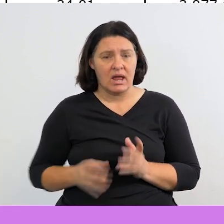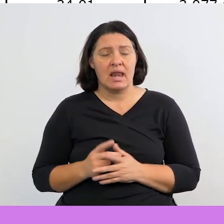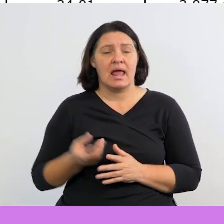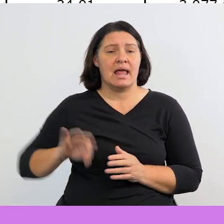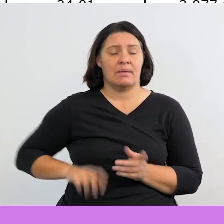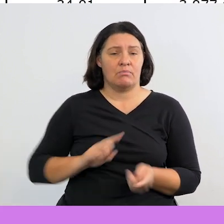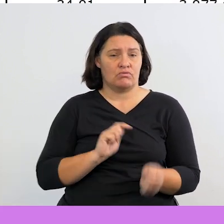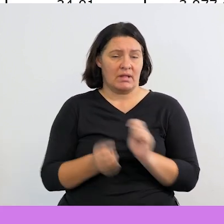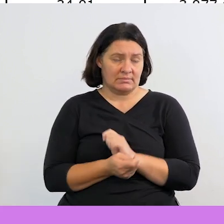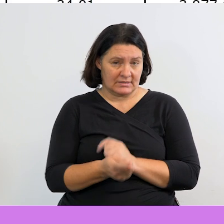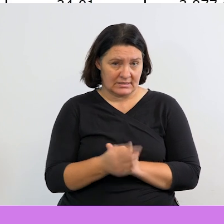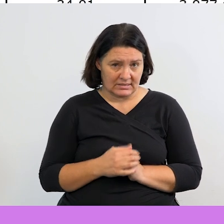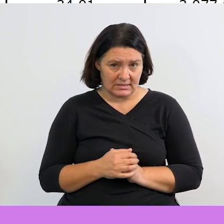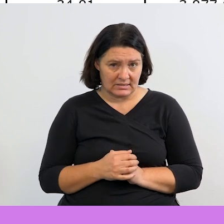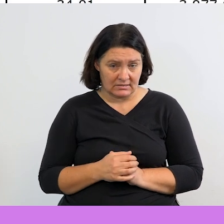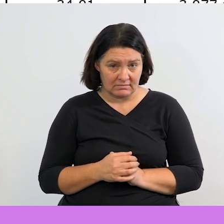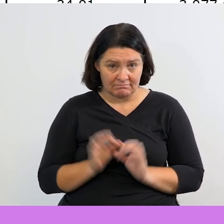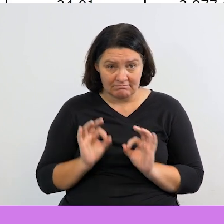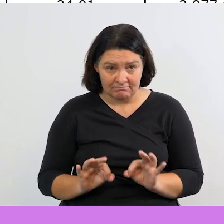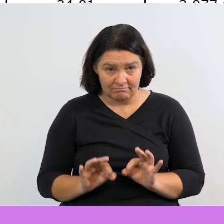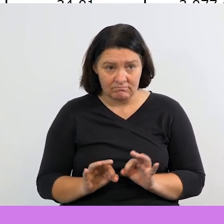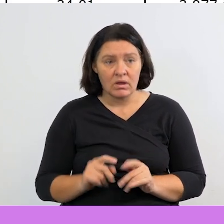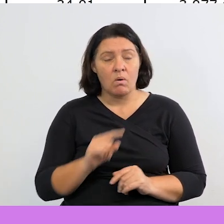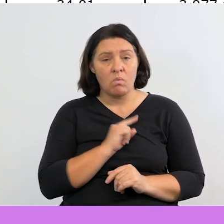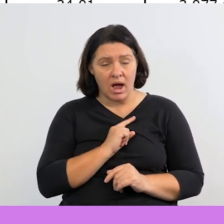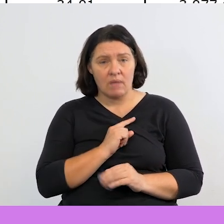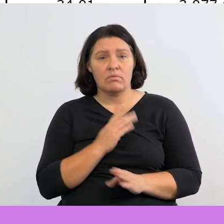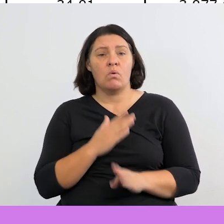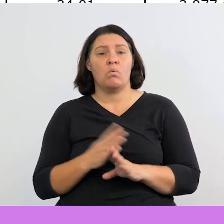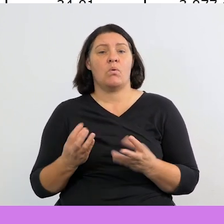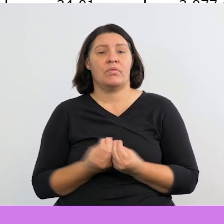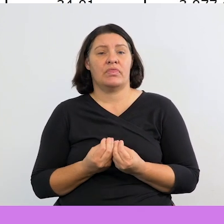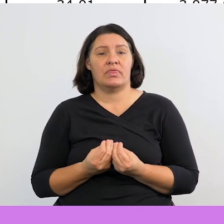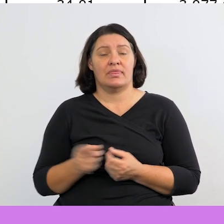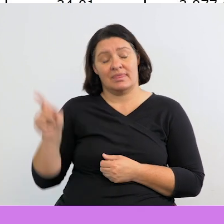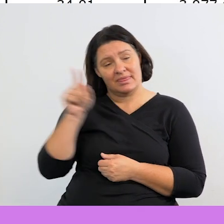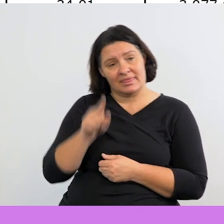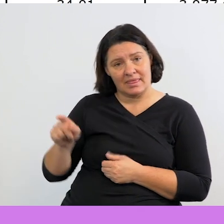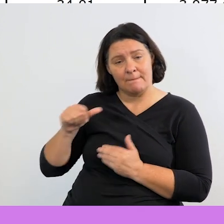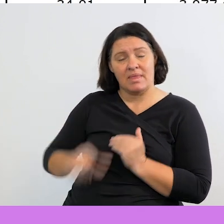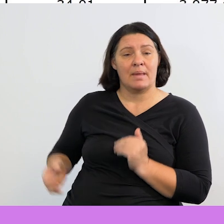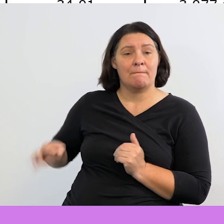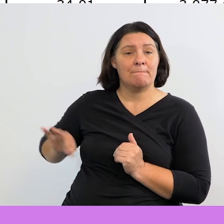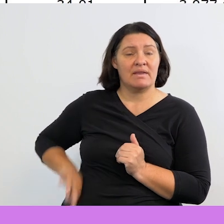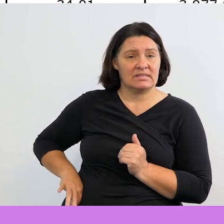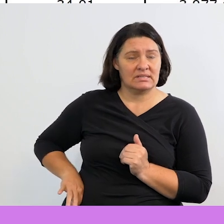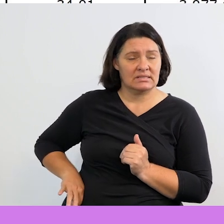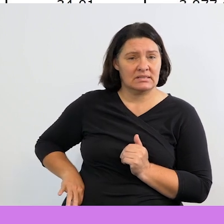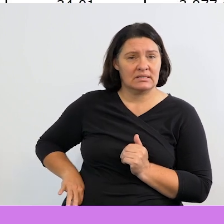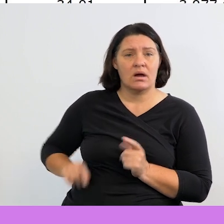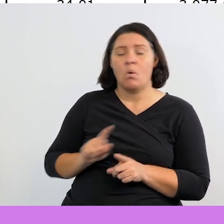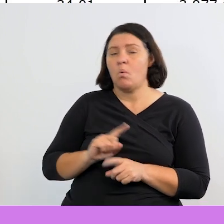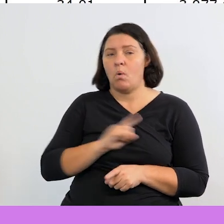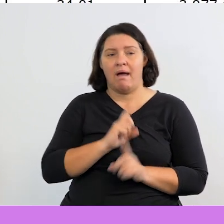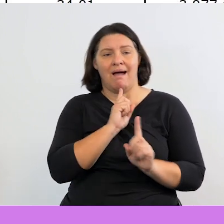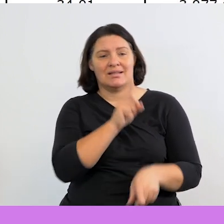the income replacement rate. Guys, I hope that's clear to you. Because if I'm going to work with this part here, the monthly benefit rate,